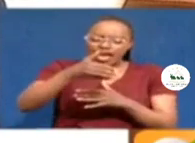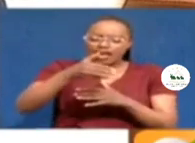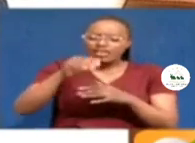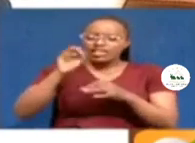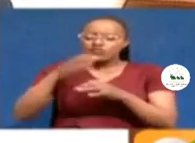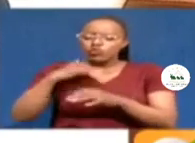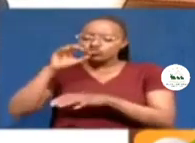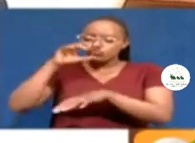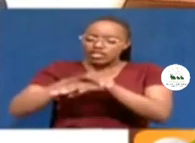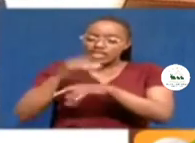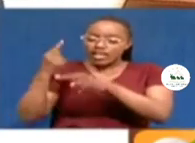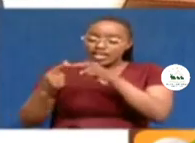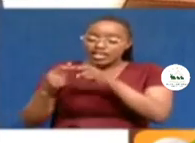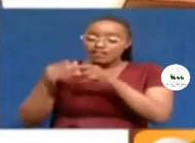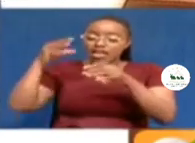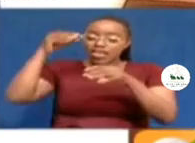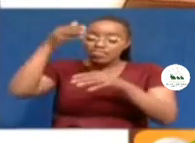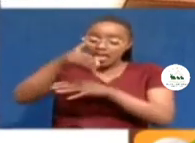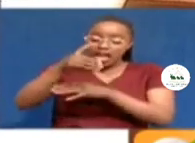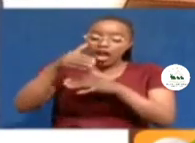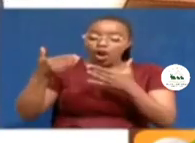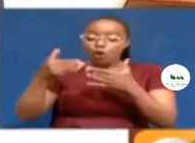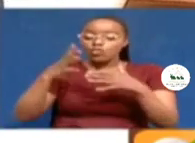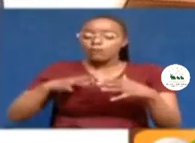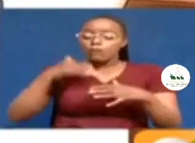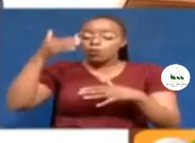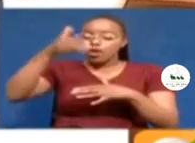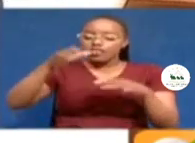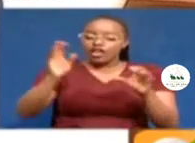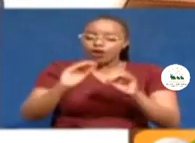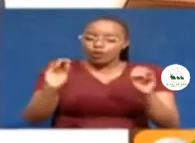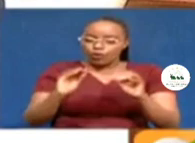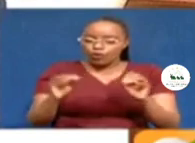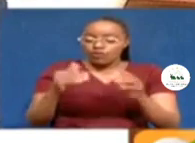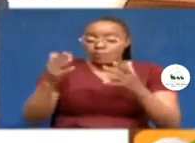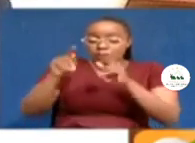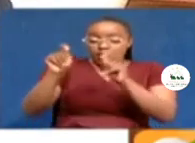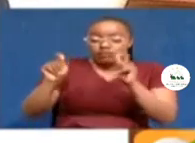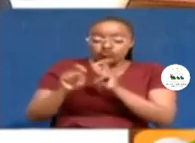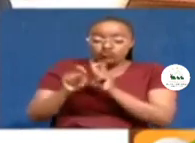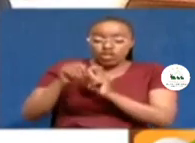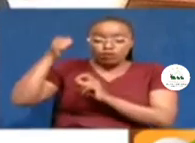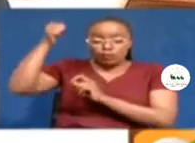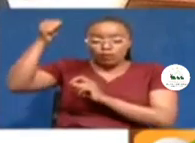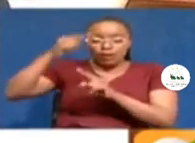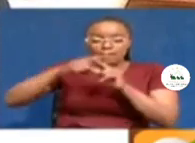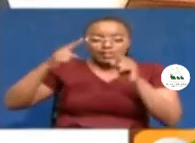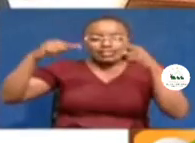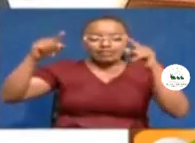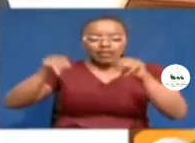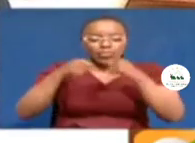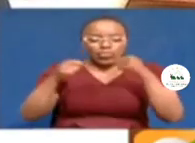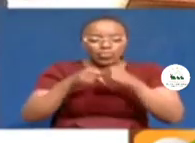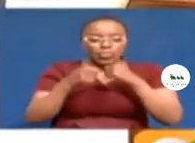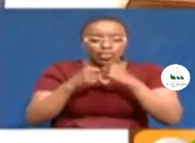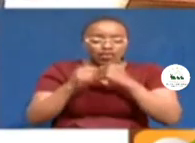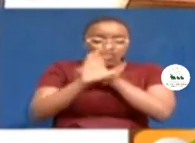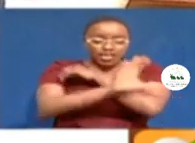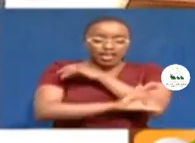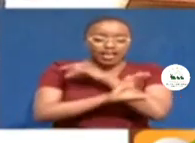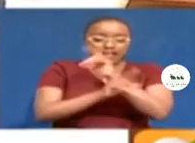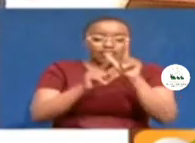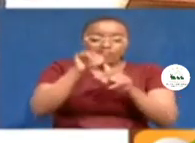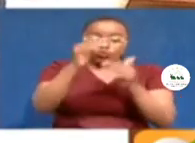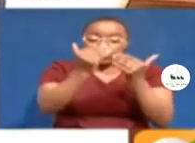kuemo. We may not be at the center of the politics of it, but when they succeed in messing up this country, it